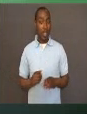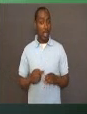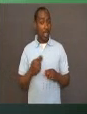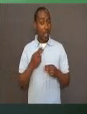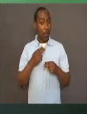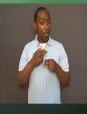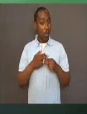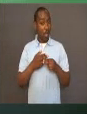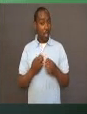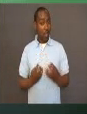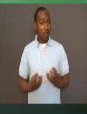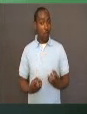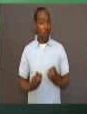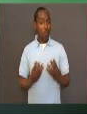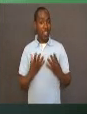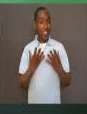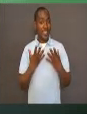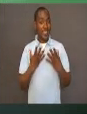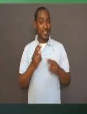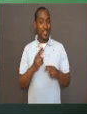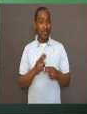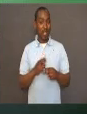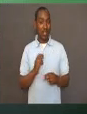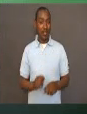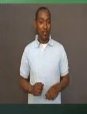This is called fermentation.